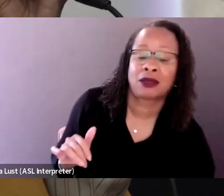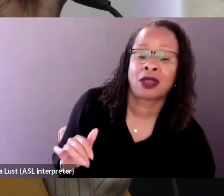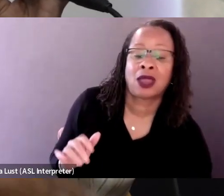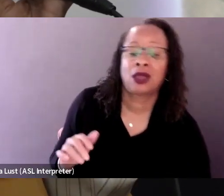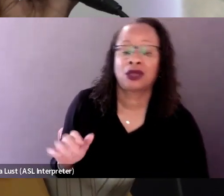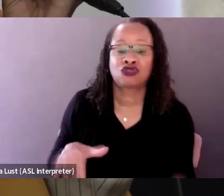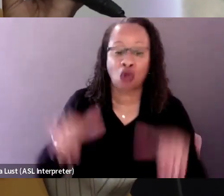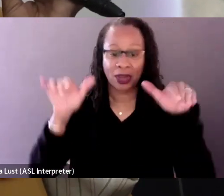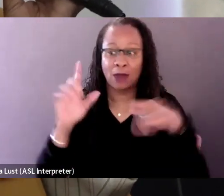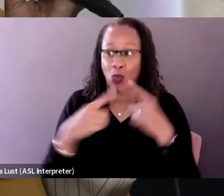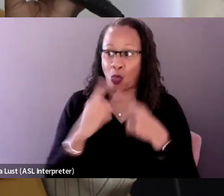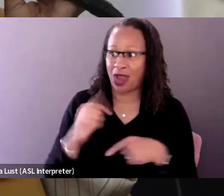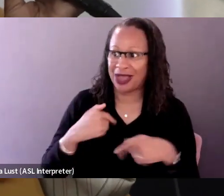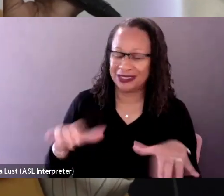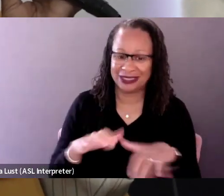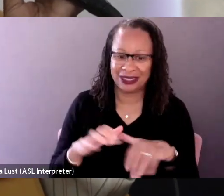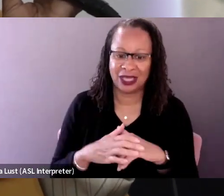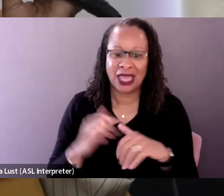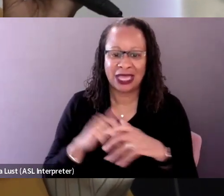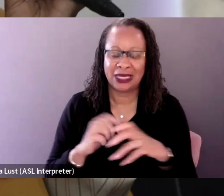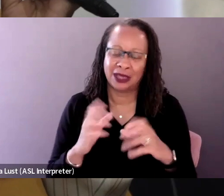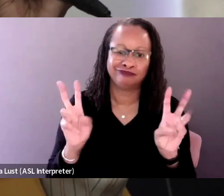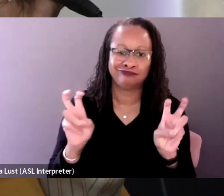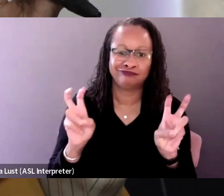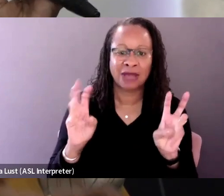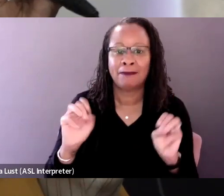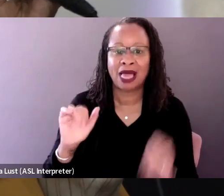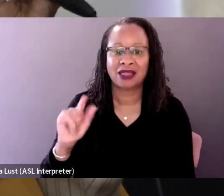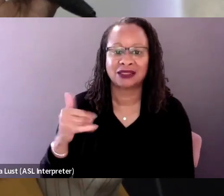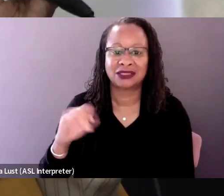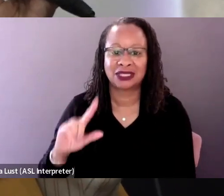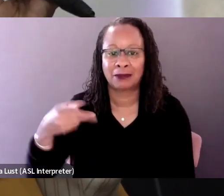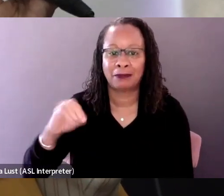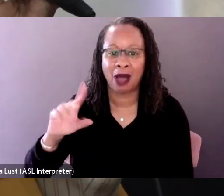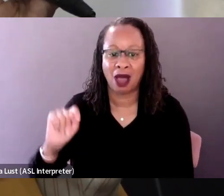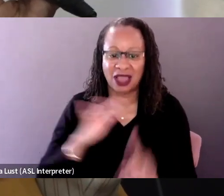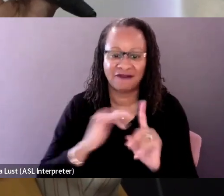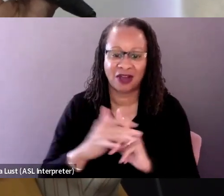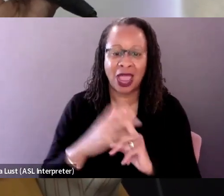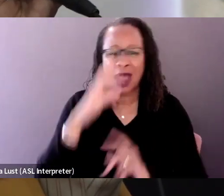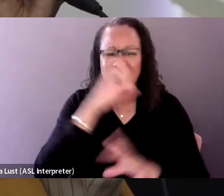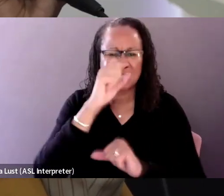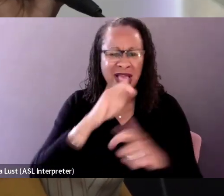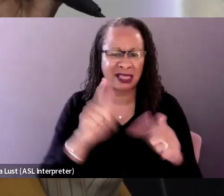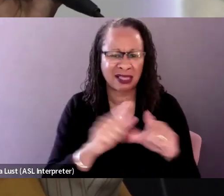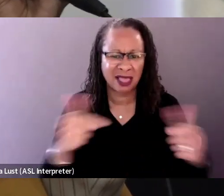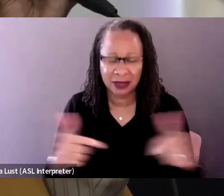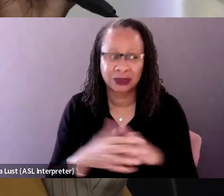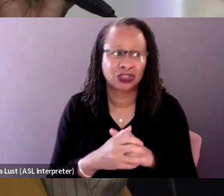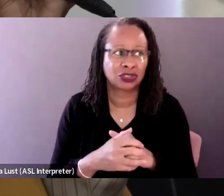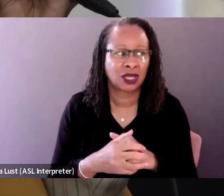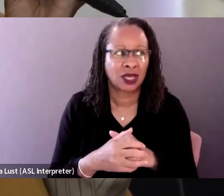in kind of like a melting pot environment, I was missing a lot of language to figure out like why I